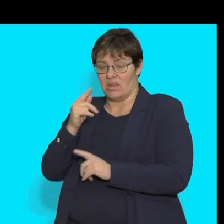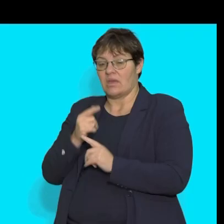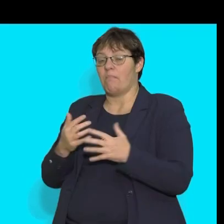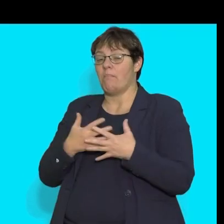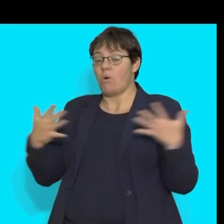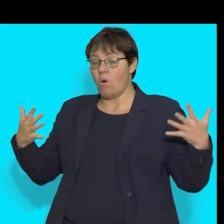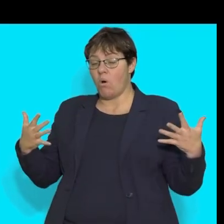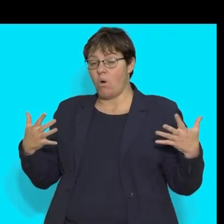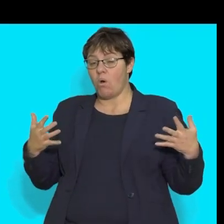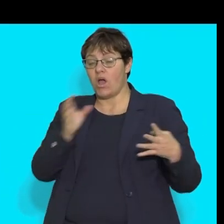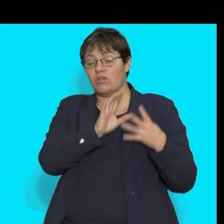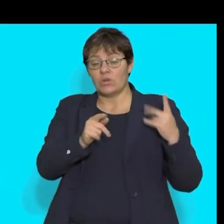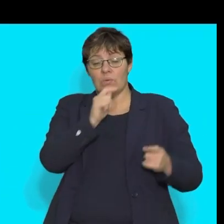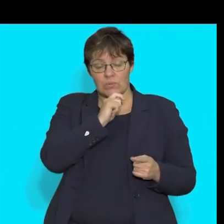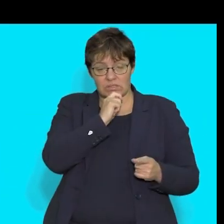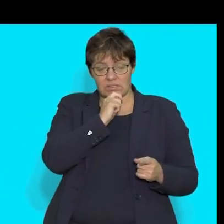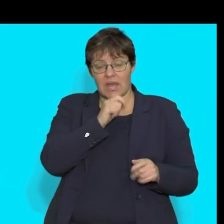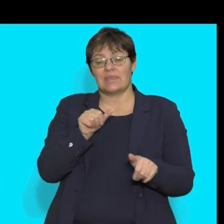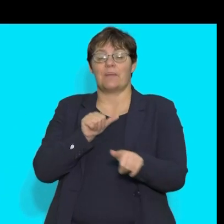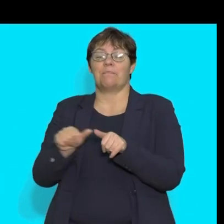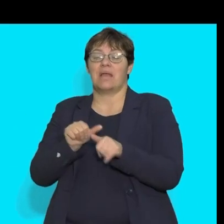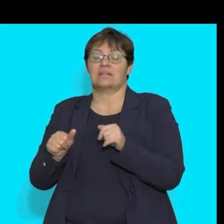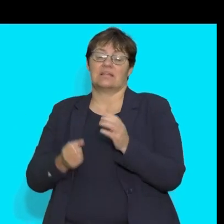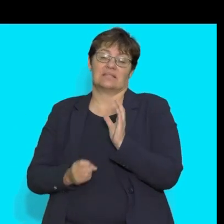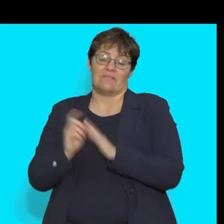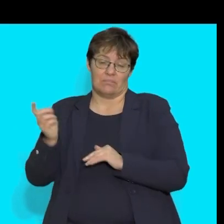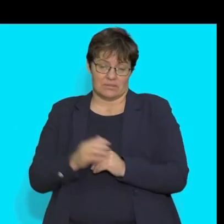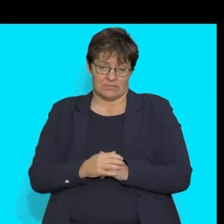more some characteristic was used, the better it developed.